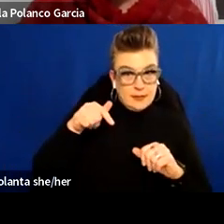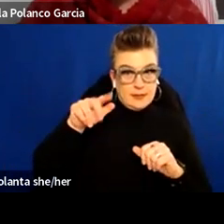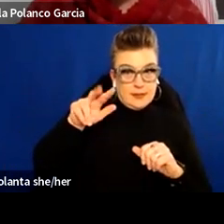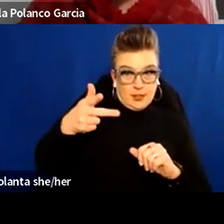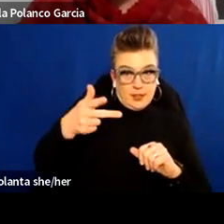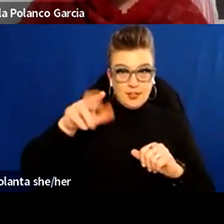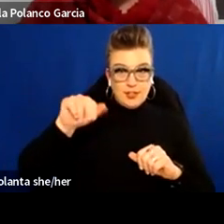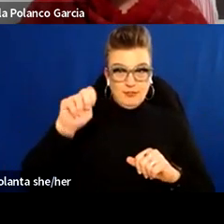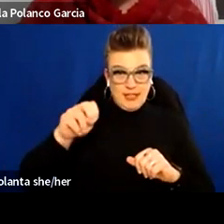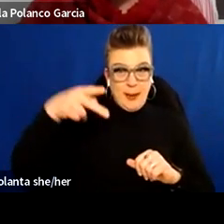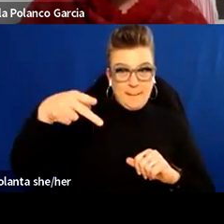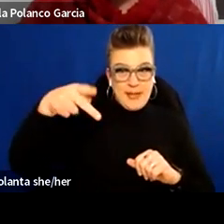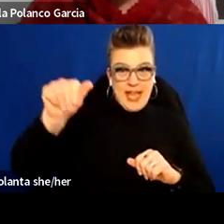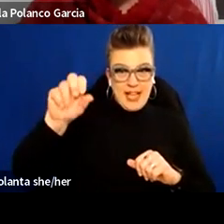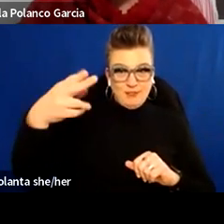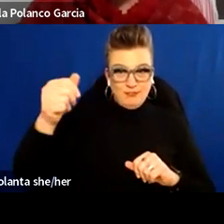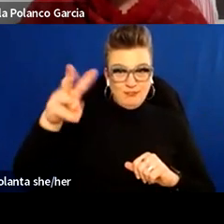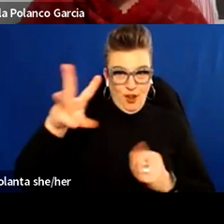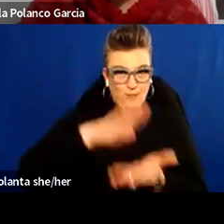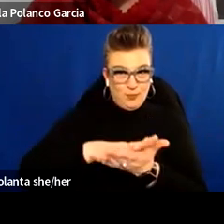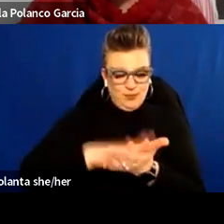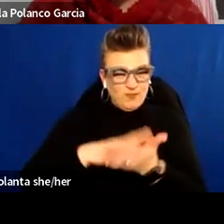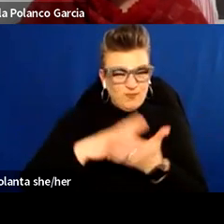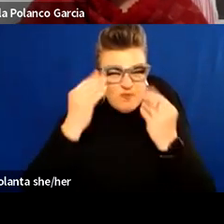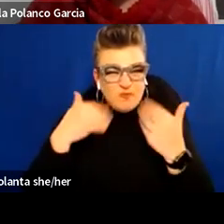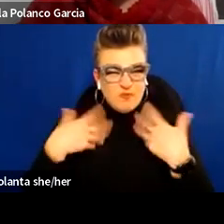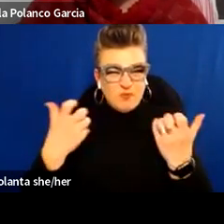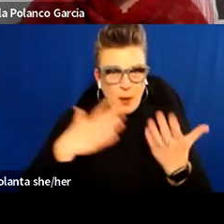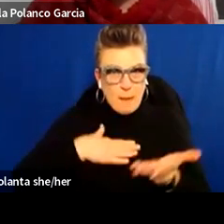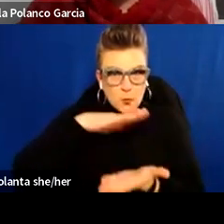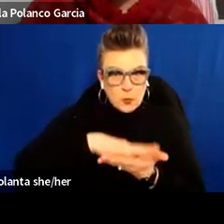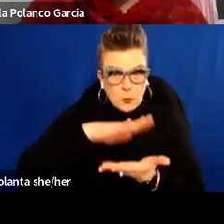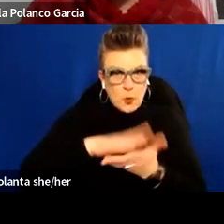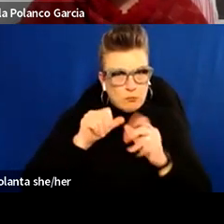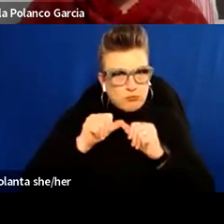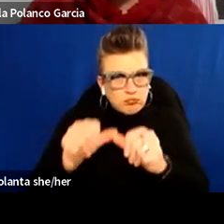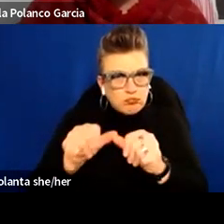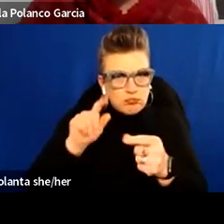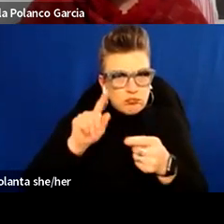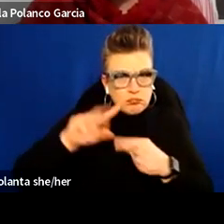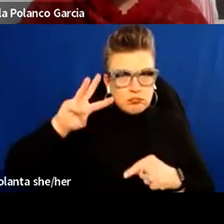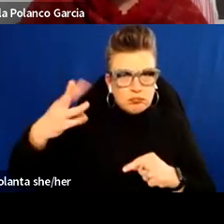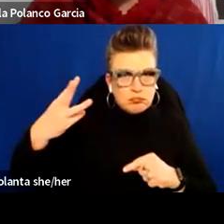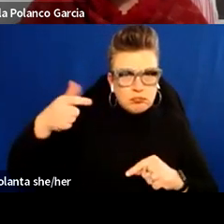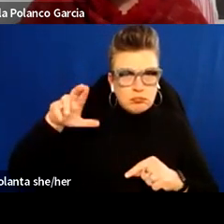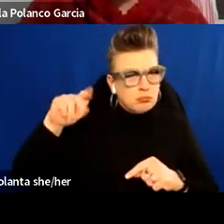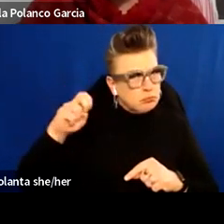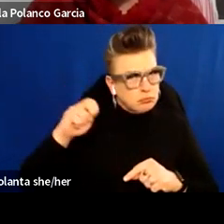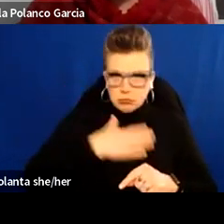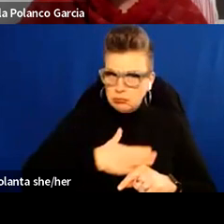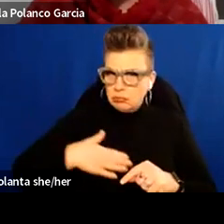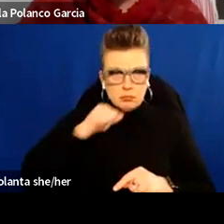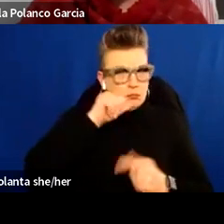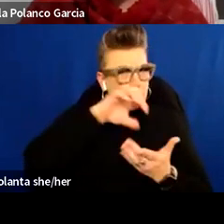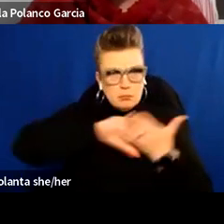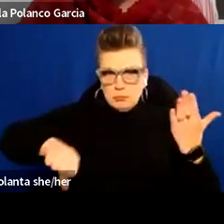shop i want my school to go to sixth grade don't take away a classroom